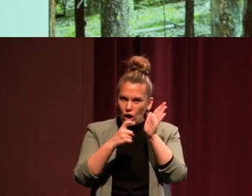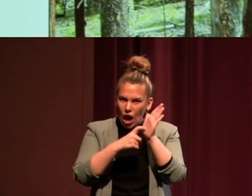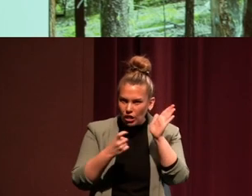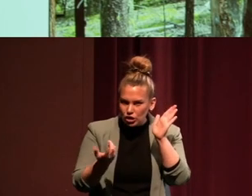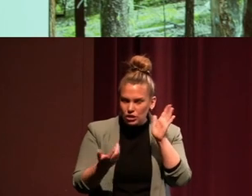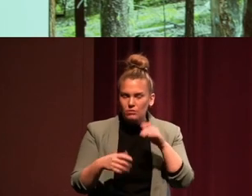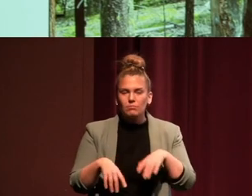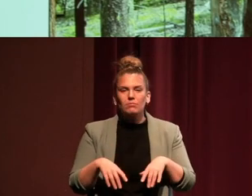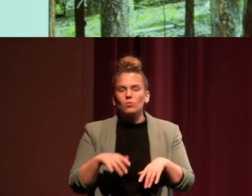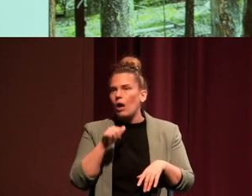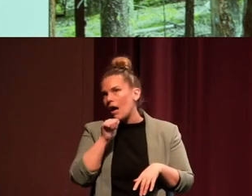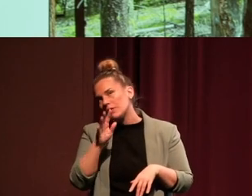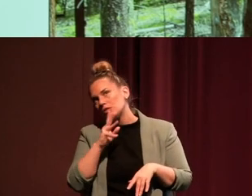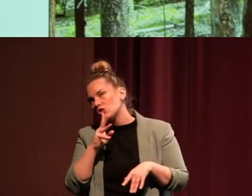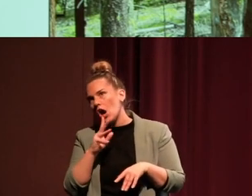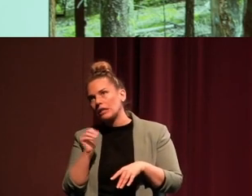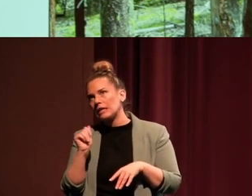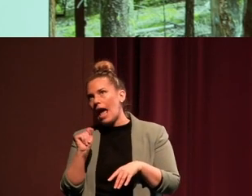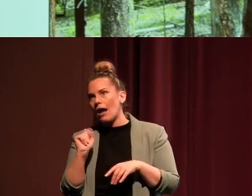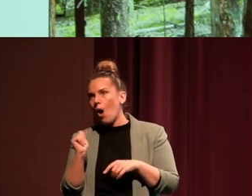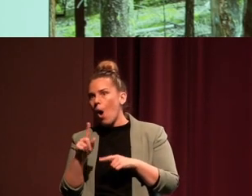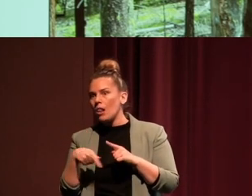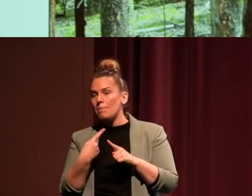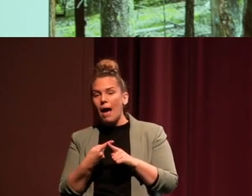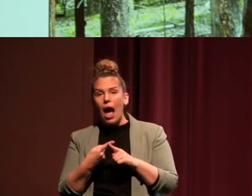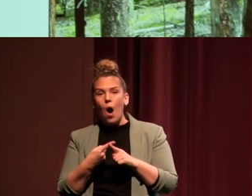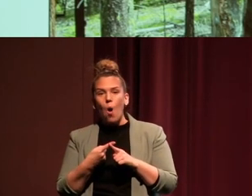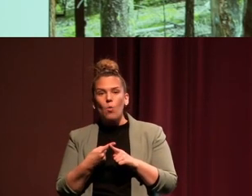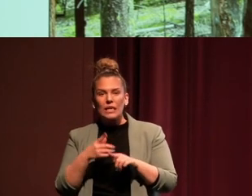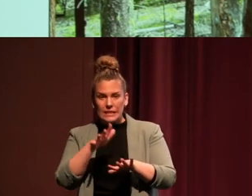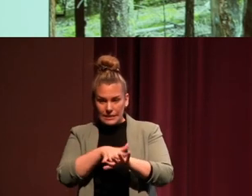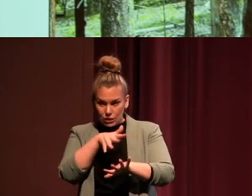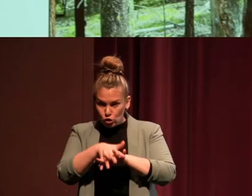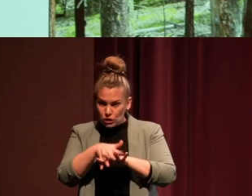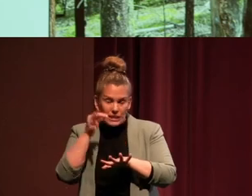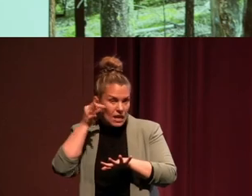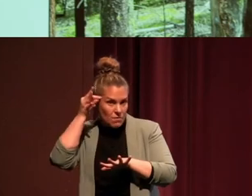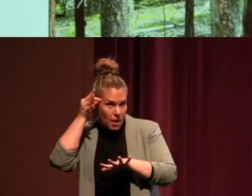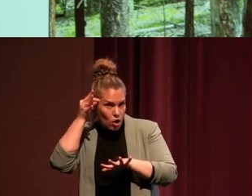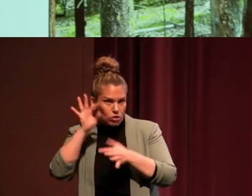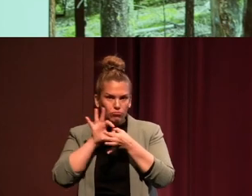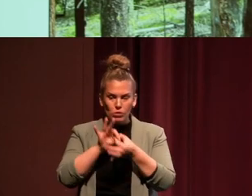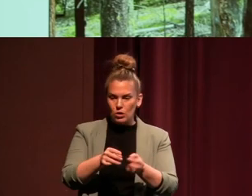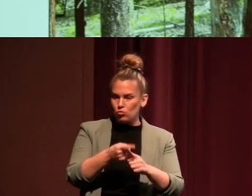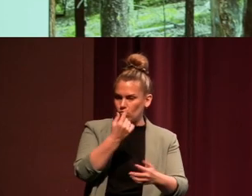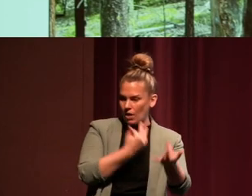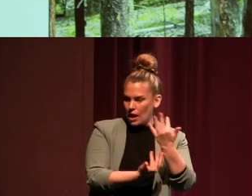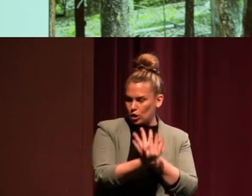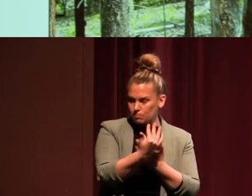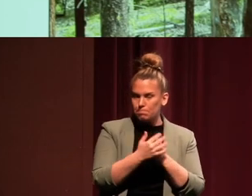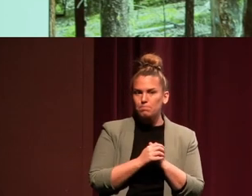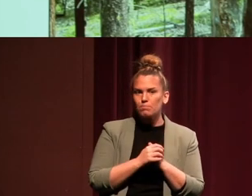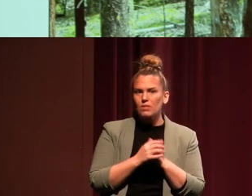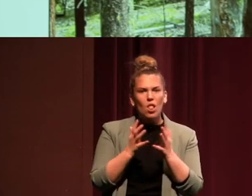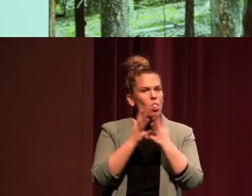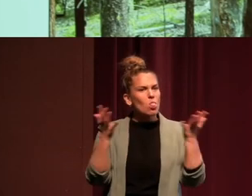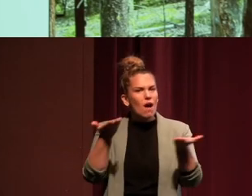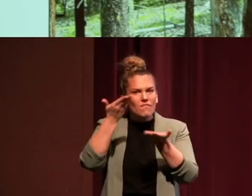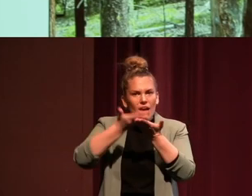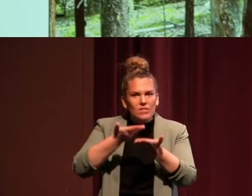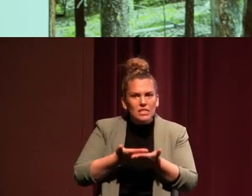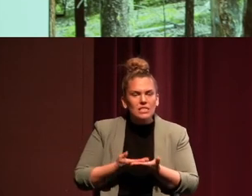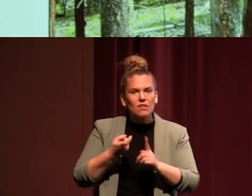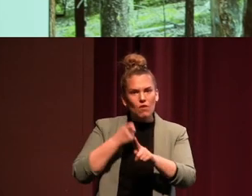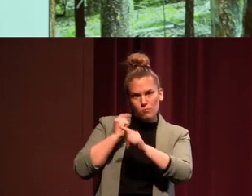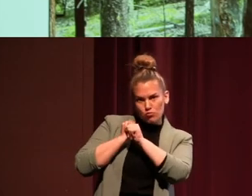lot, well, I haven't talked at all, about Native Americans and fire. There is significant evidence, both from